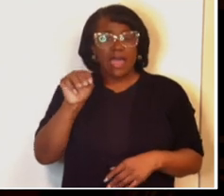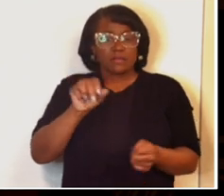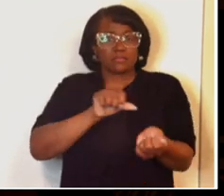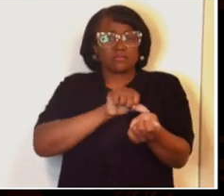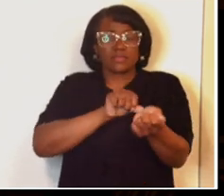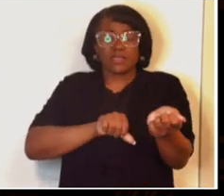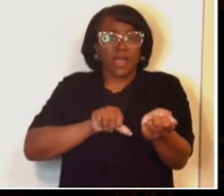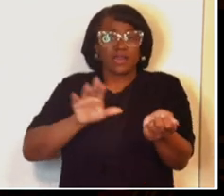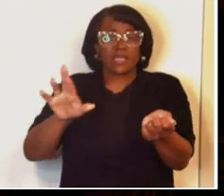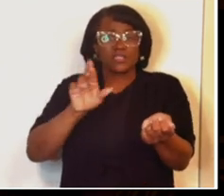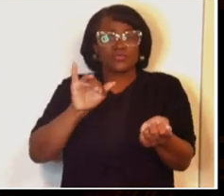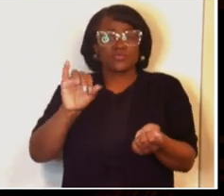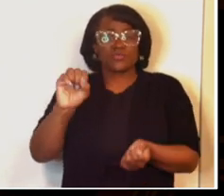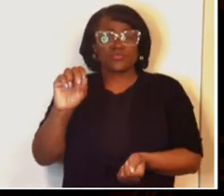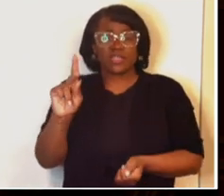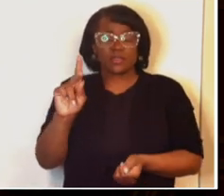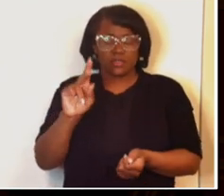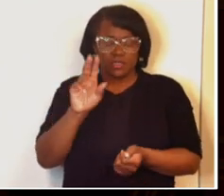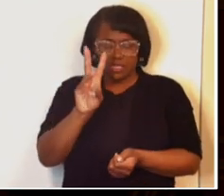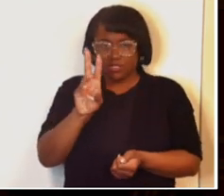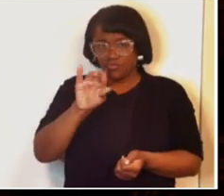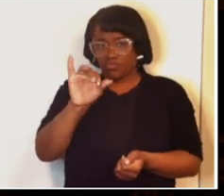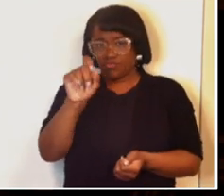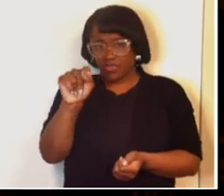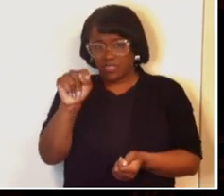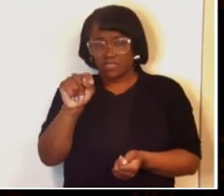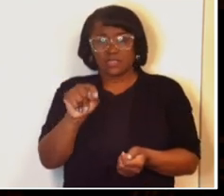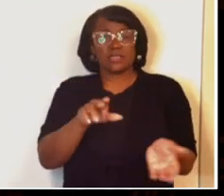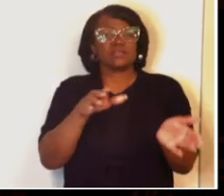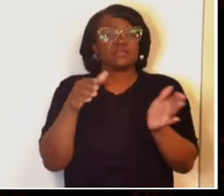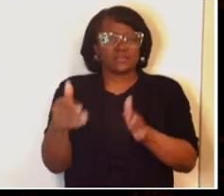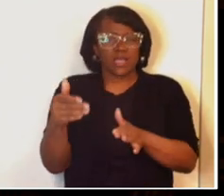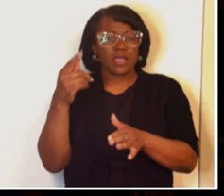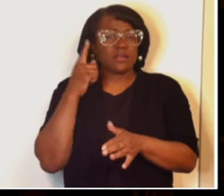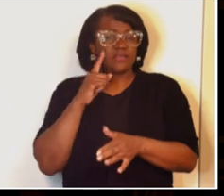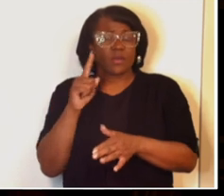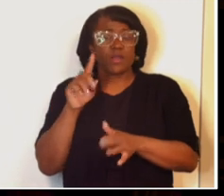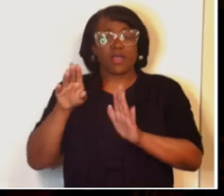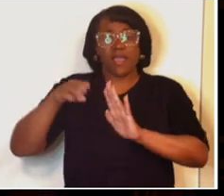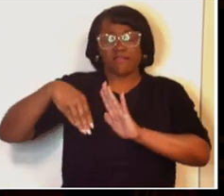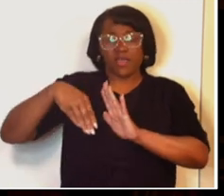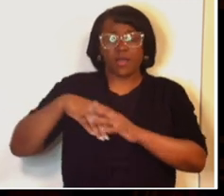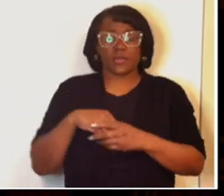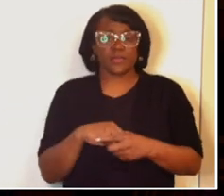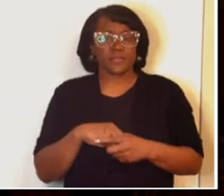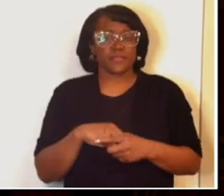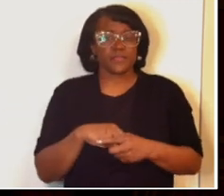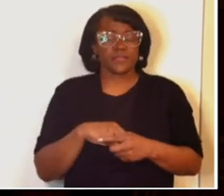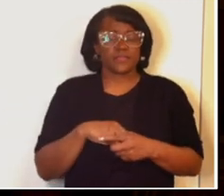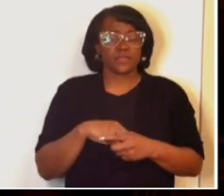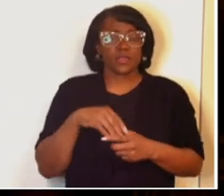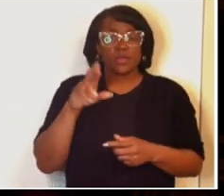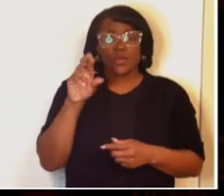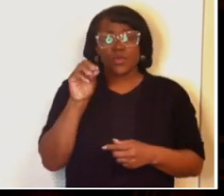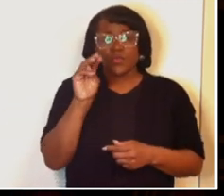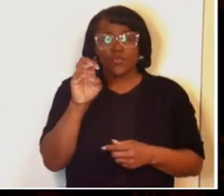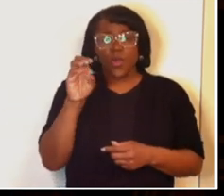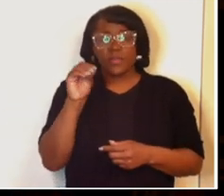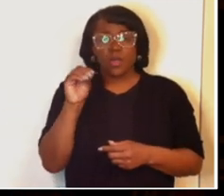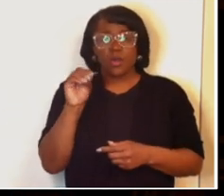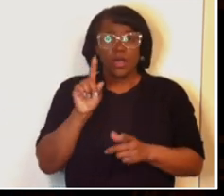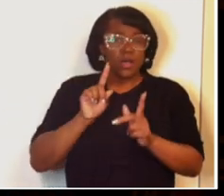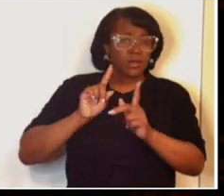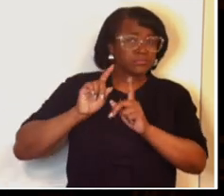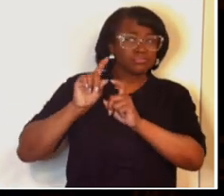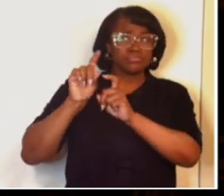wrist and bled out. He had been dead for at least half an hour. Romeo immediately ran up to the